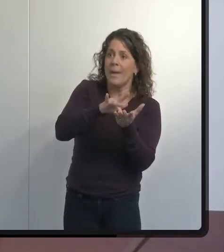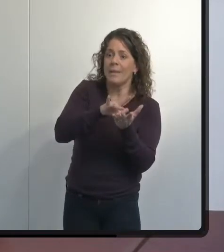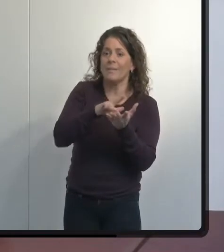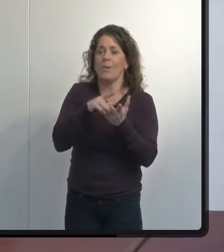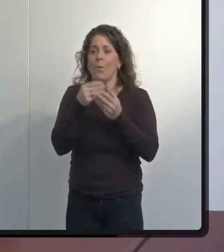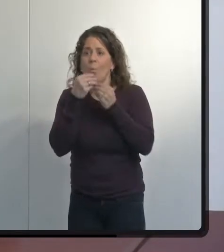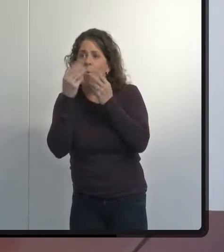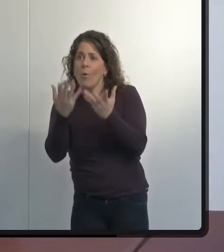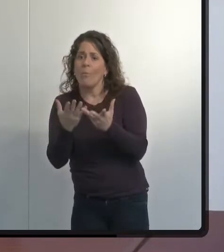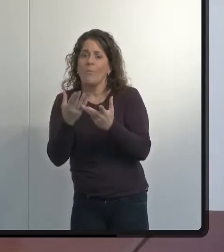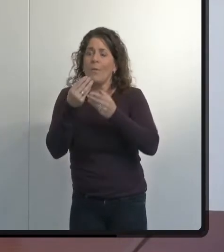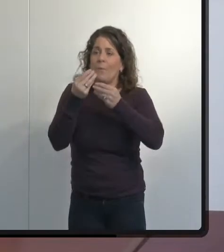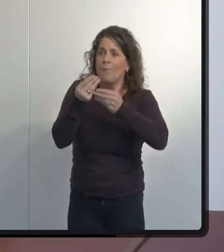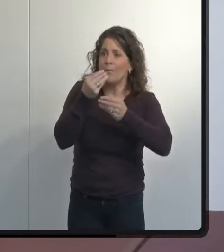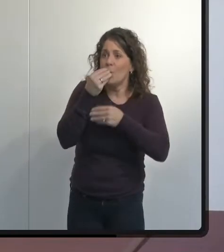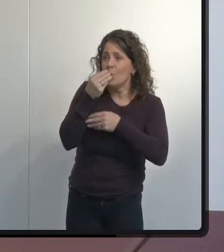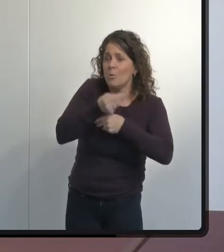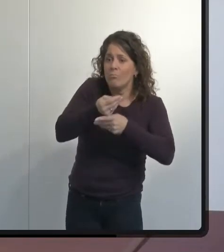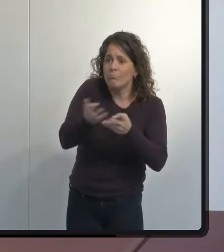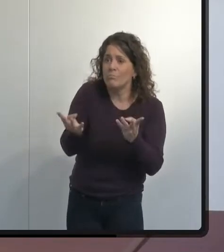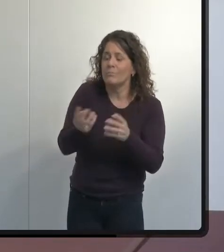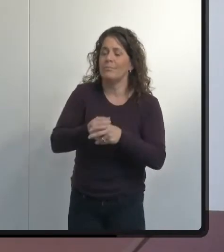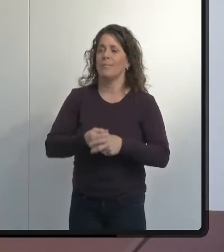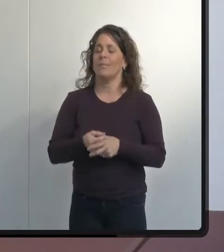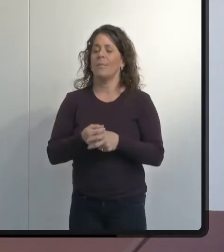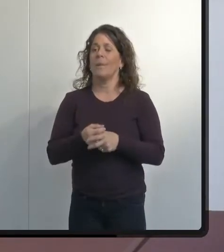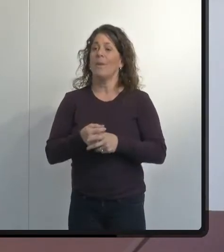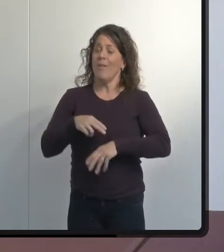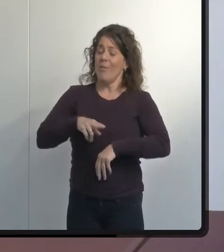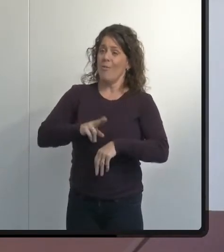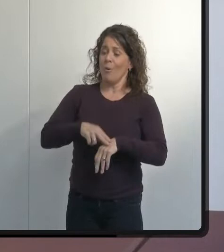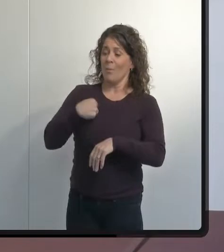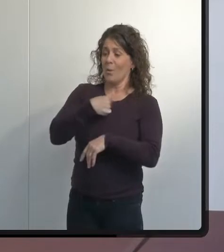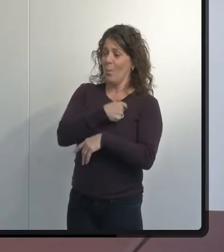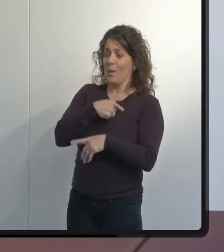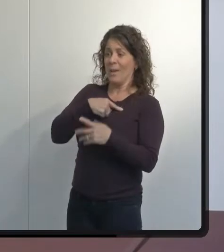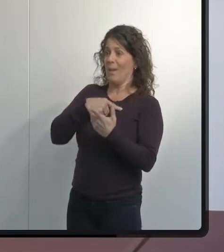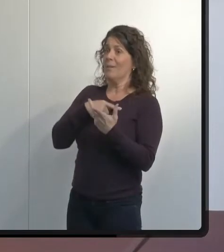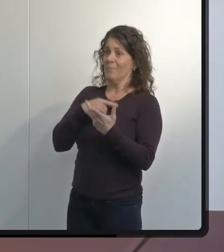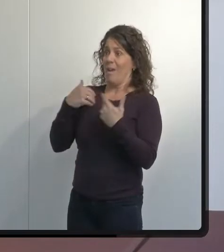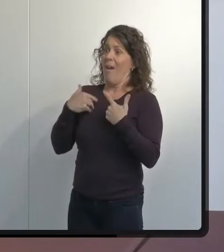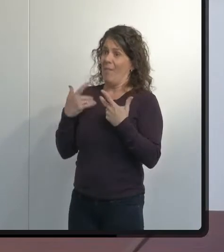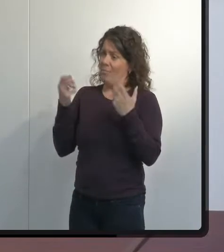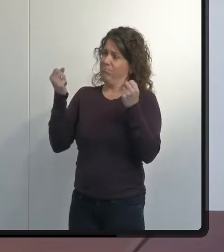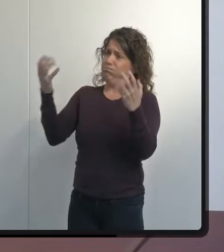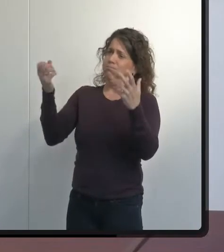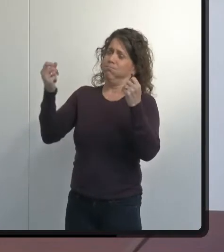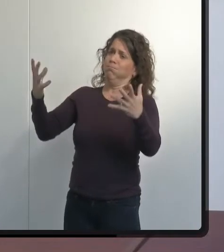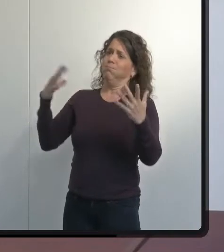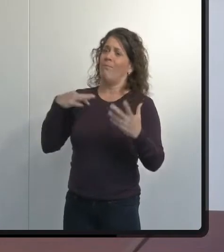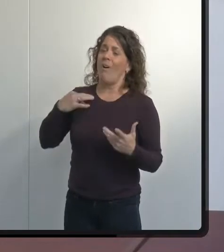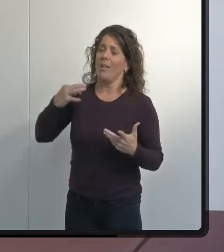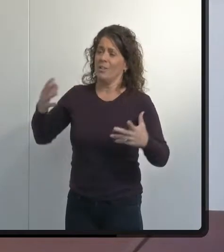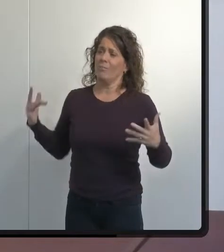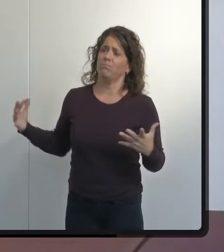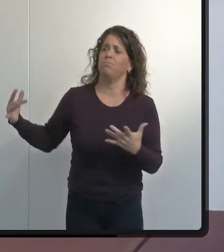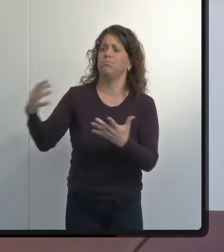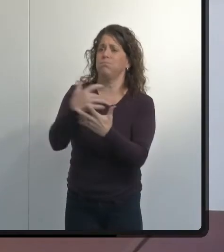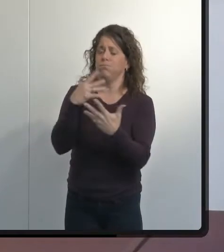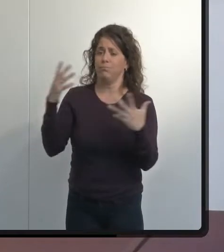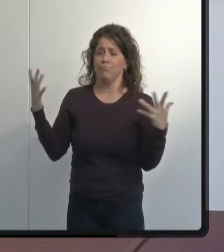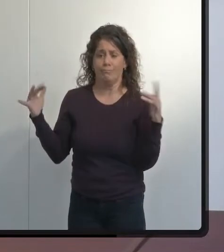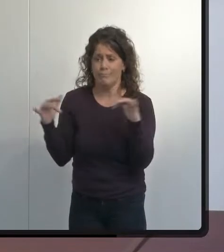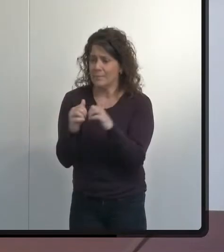around-the-clock care. The Wildlife Care Network normally relies on its army of hundreds of volunteers to care for the